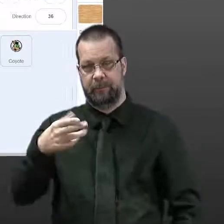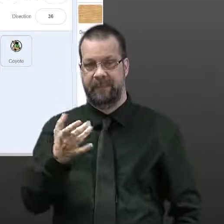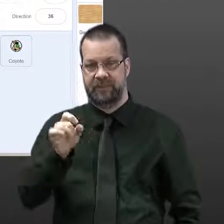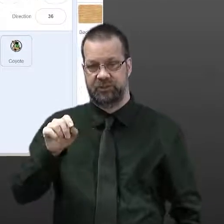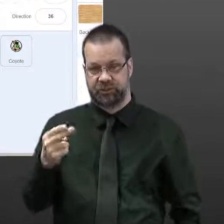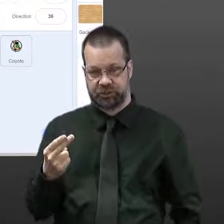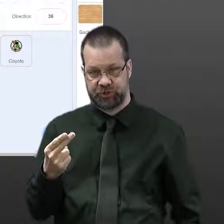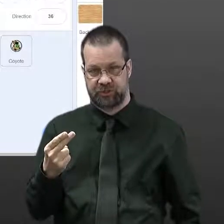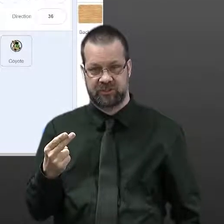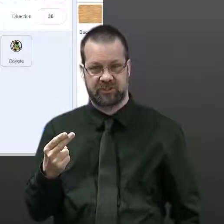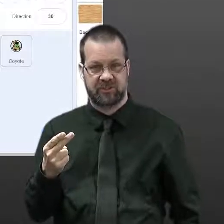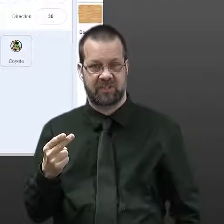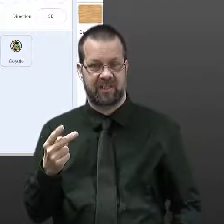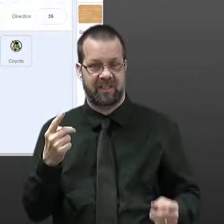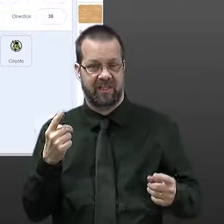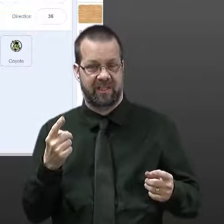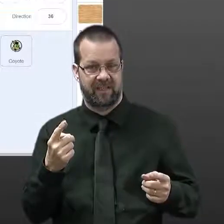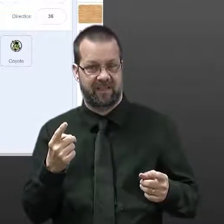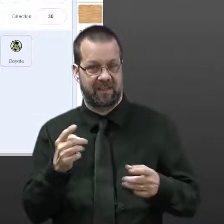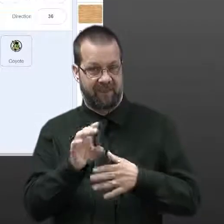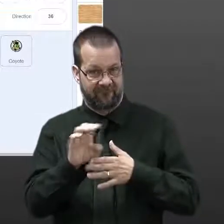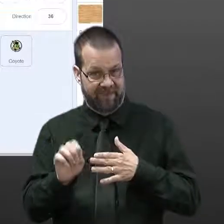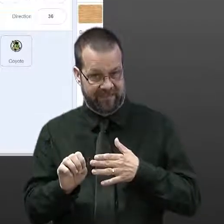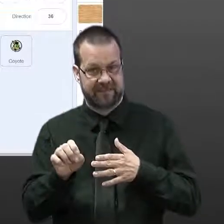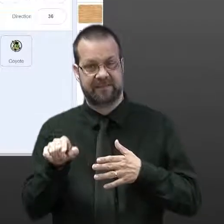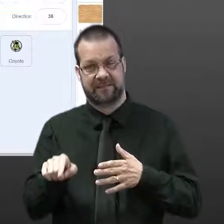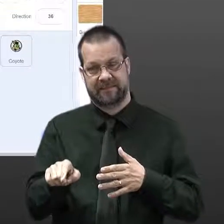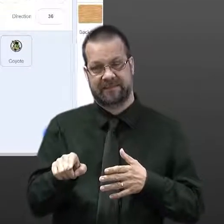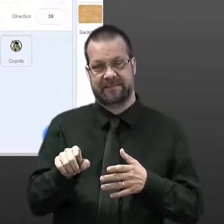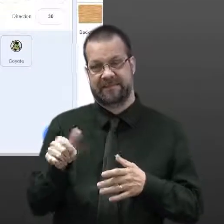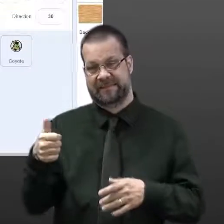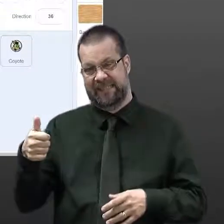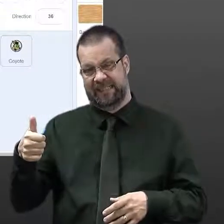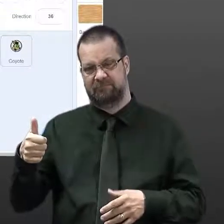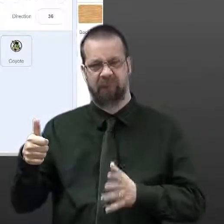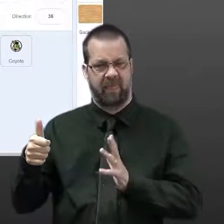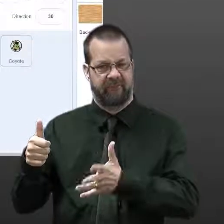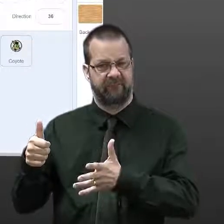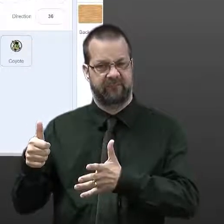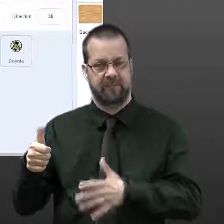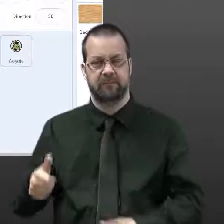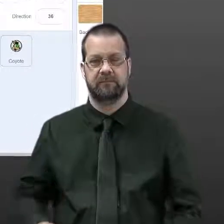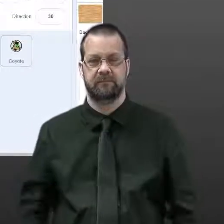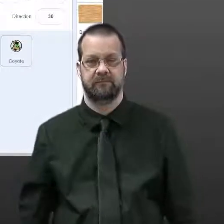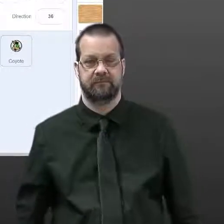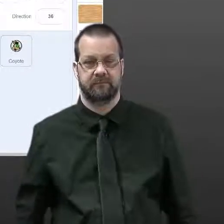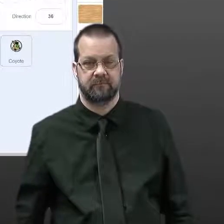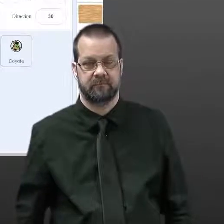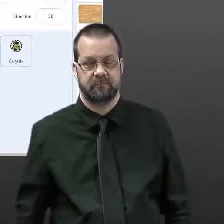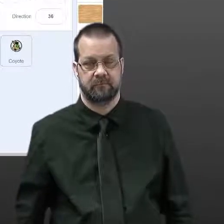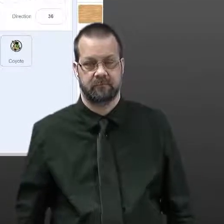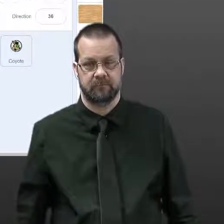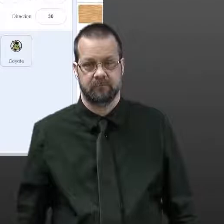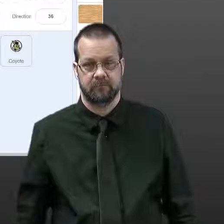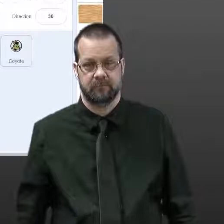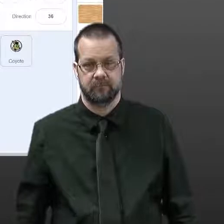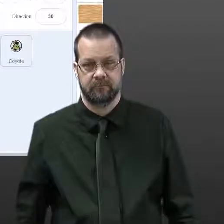effect, and we're going to change it by 10, so we can just leave that block as it is. And then we need to put some blocks